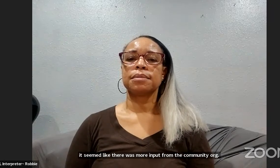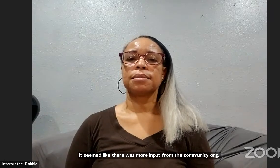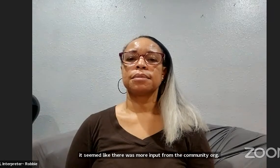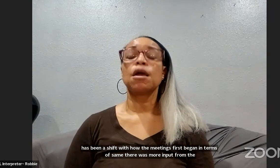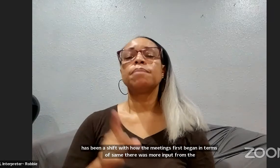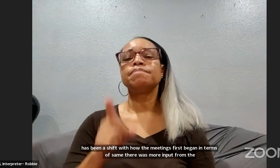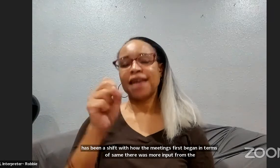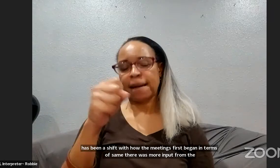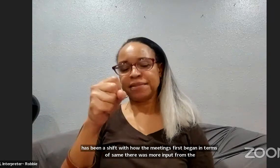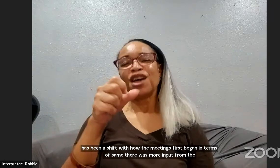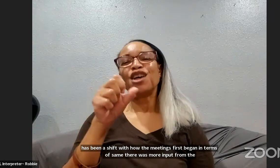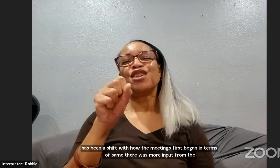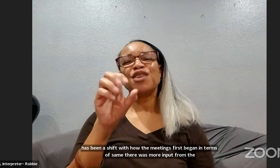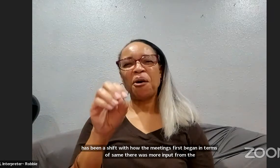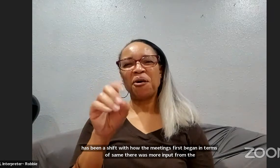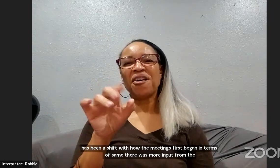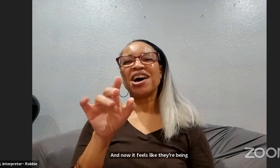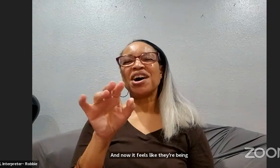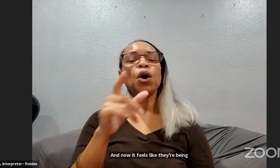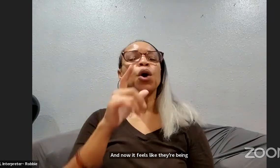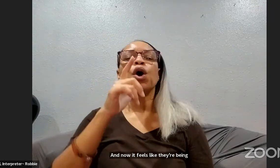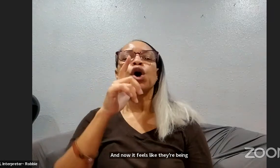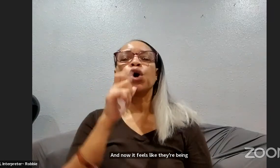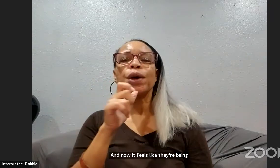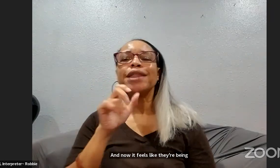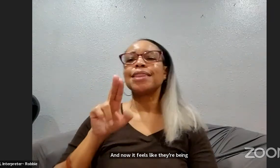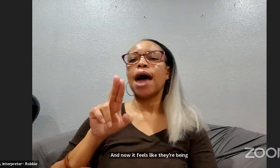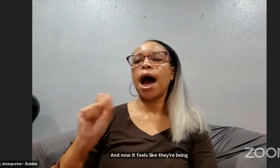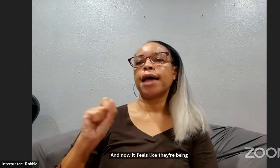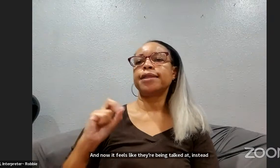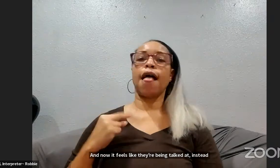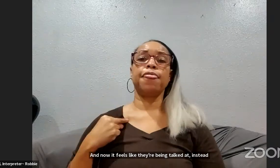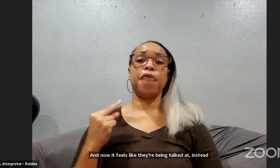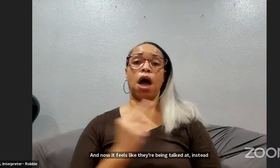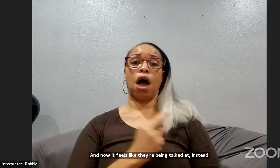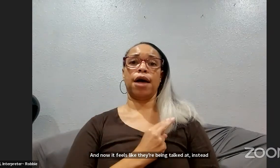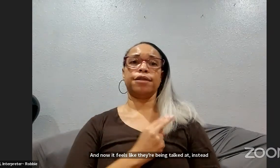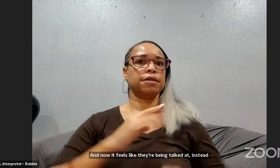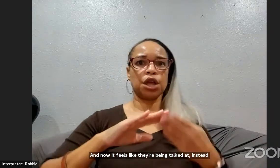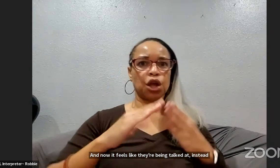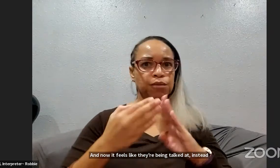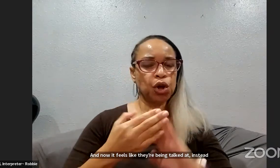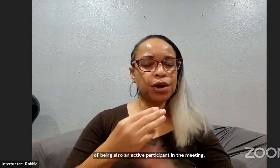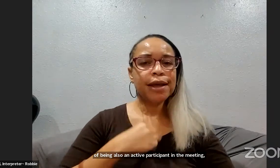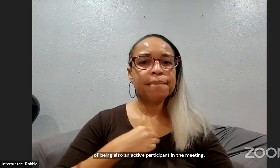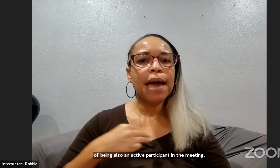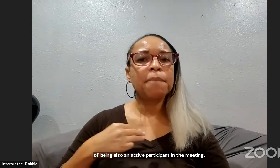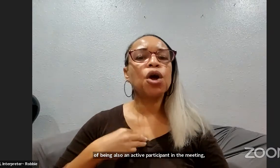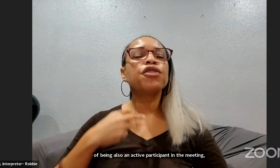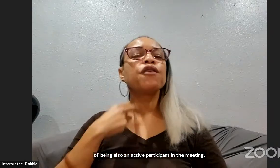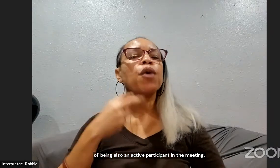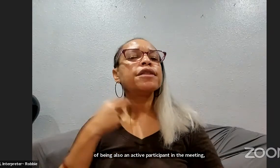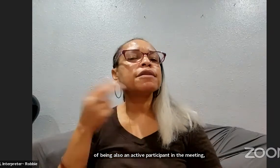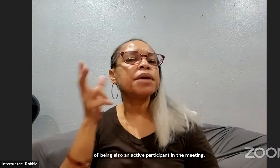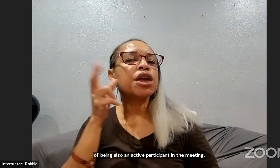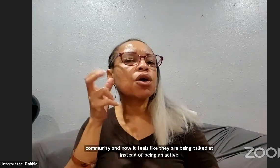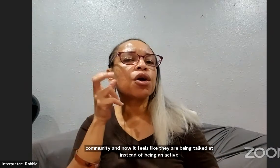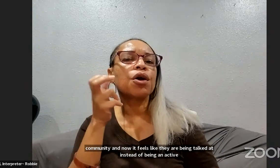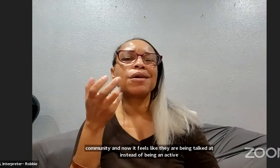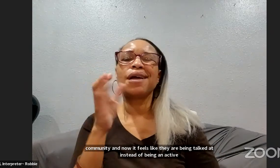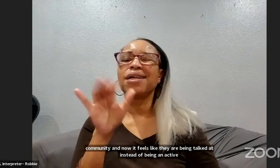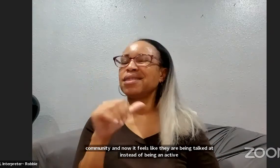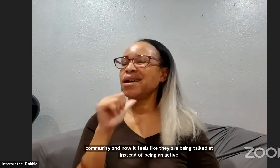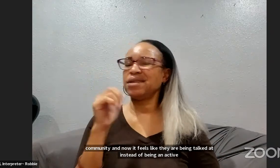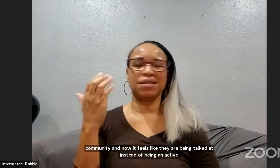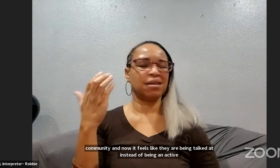Yeah, so a lot of just like who is the us in these meetings, right? Is it the community members? Are their voices being heard? And that doesn't seem to